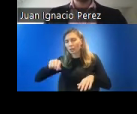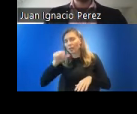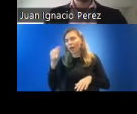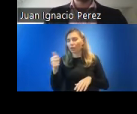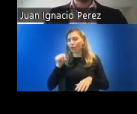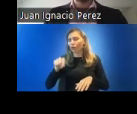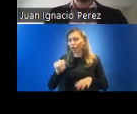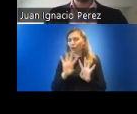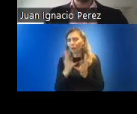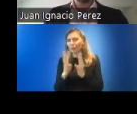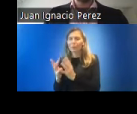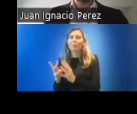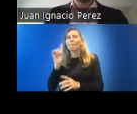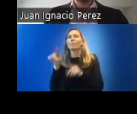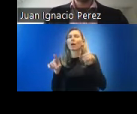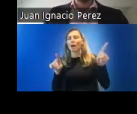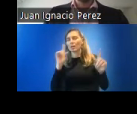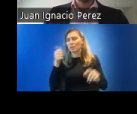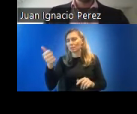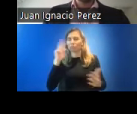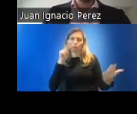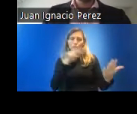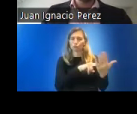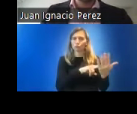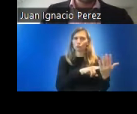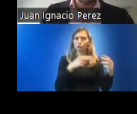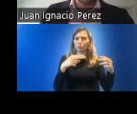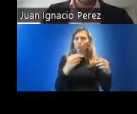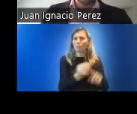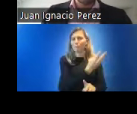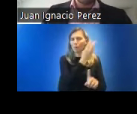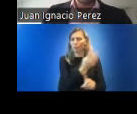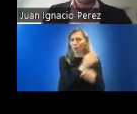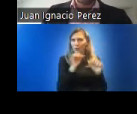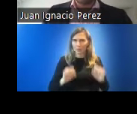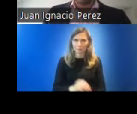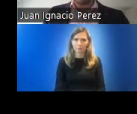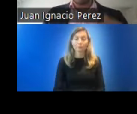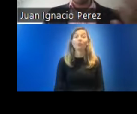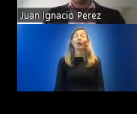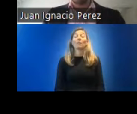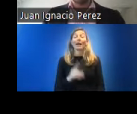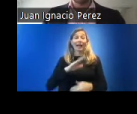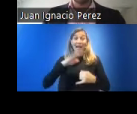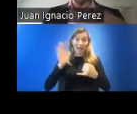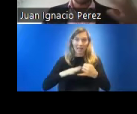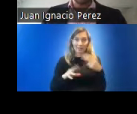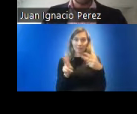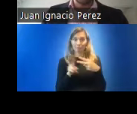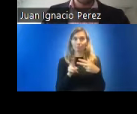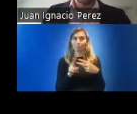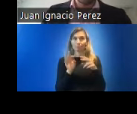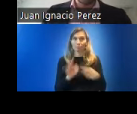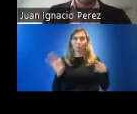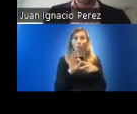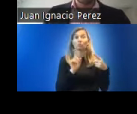PowerPoint, and simply here to mention the other two things I wanted to mention, which are the existence and